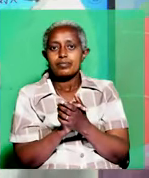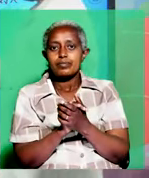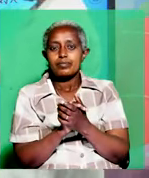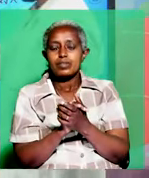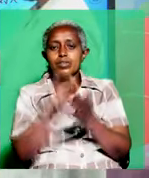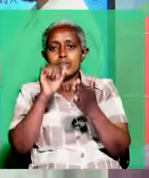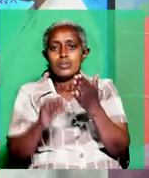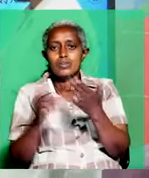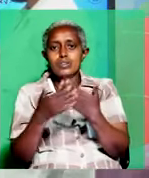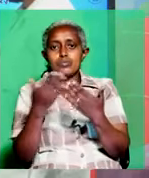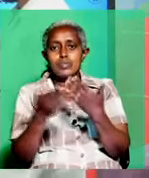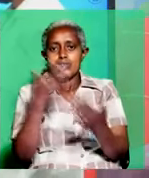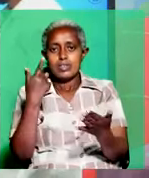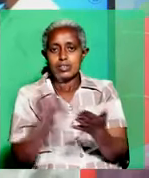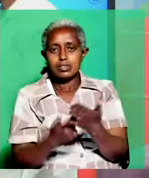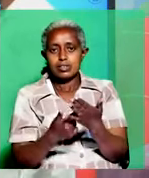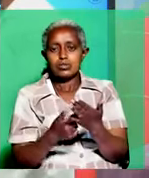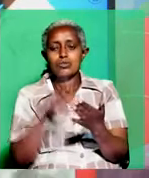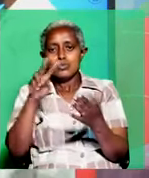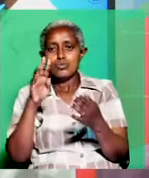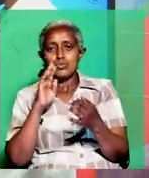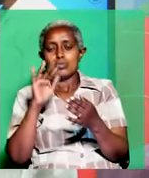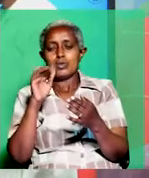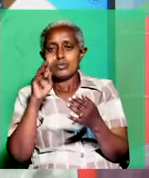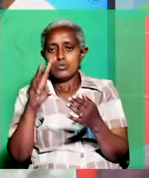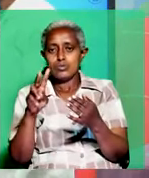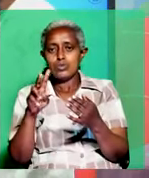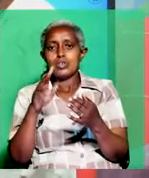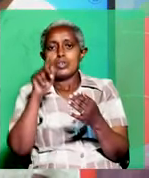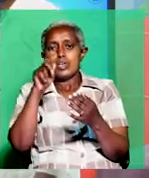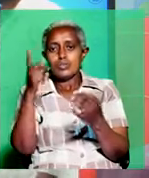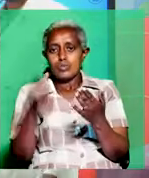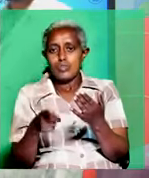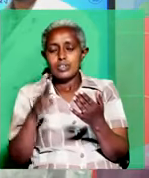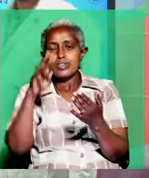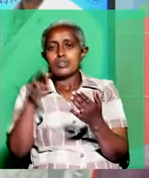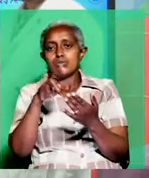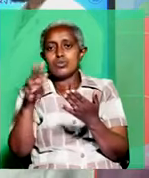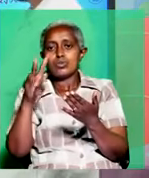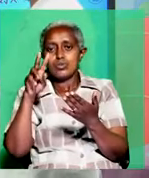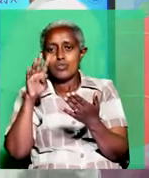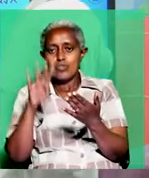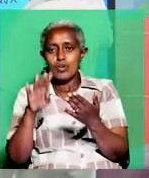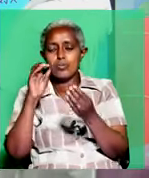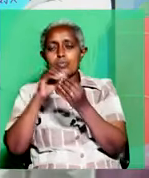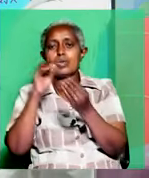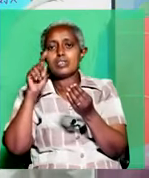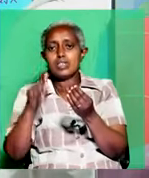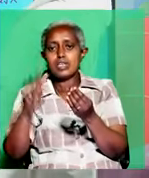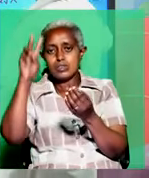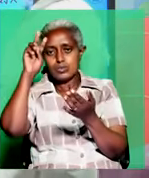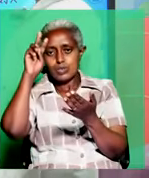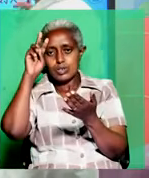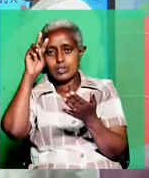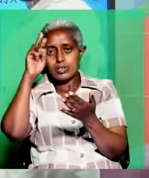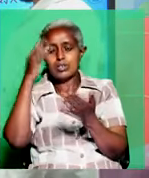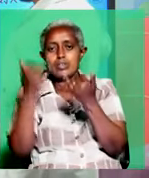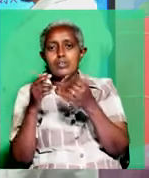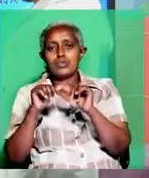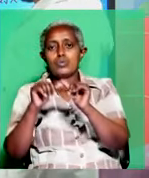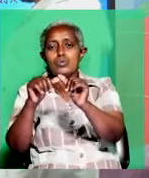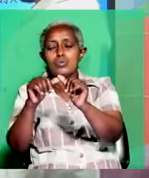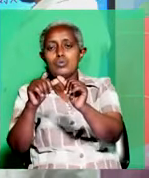So simplifying this, 2 by 2, you get x over the square root of 4 plus x squared. Now let's